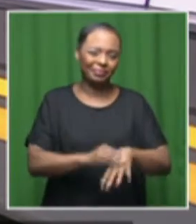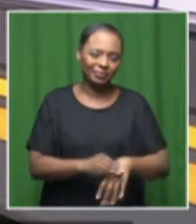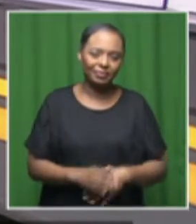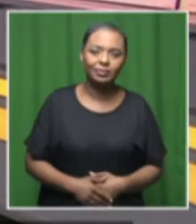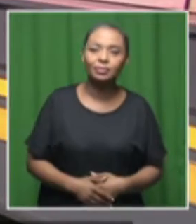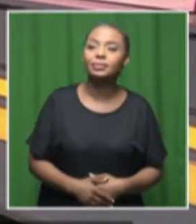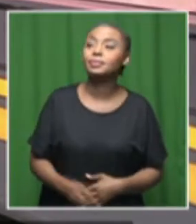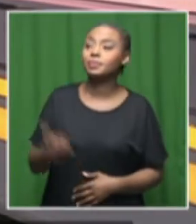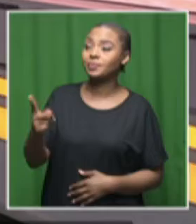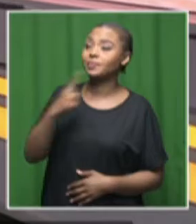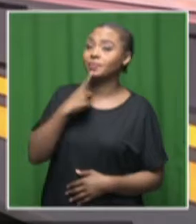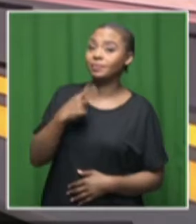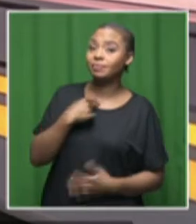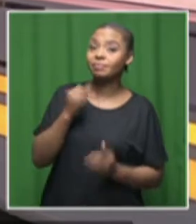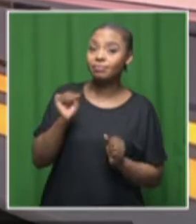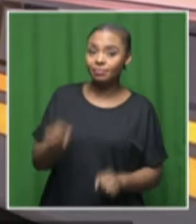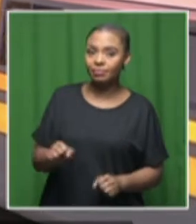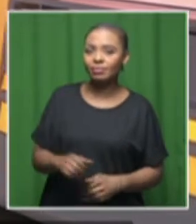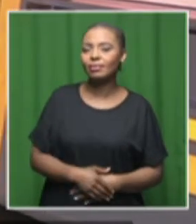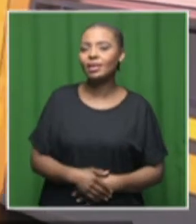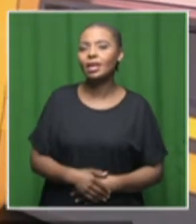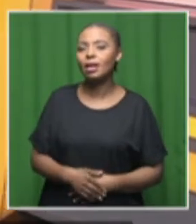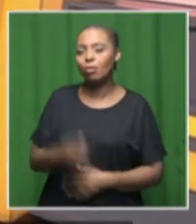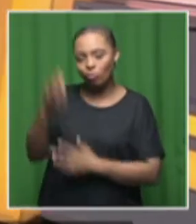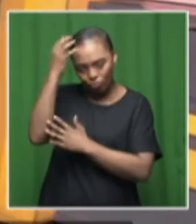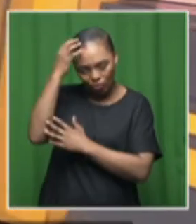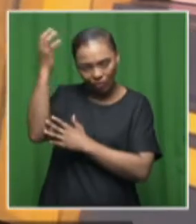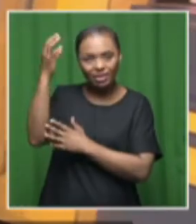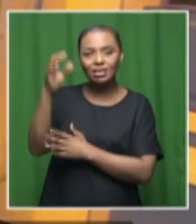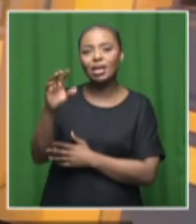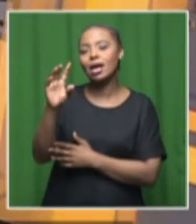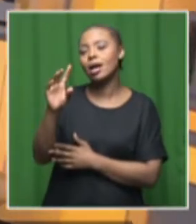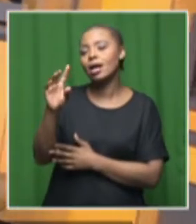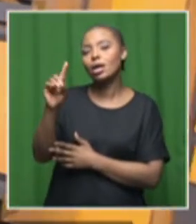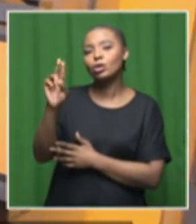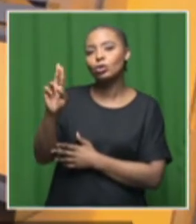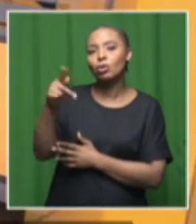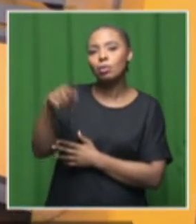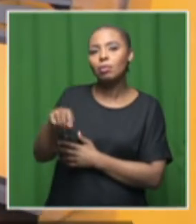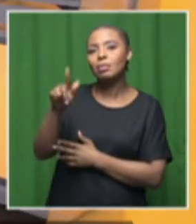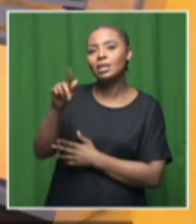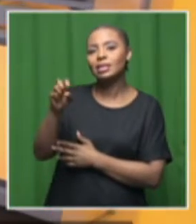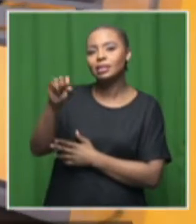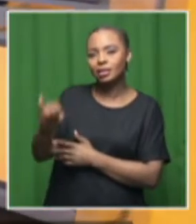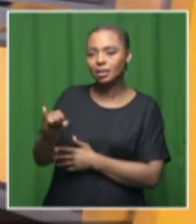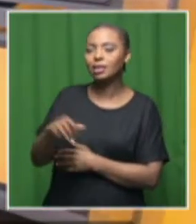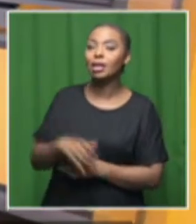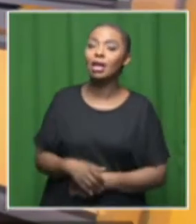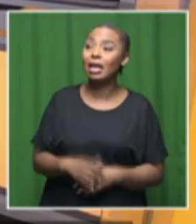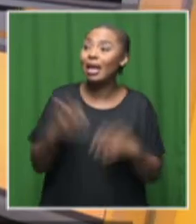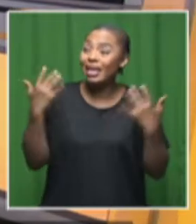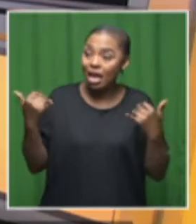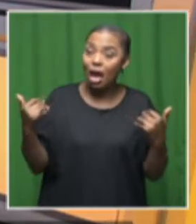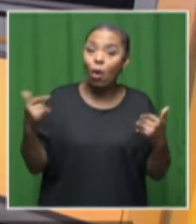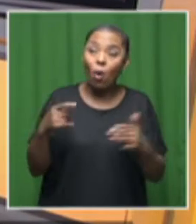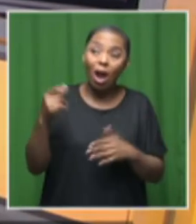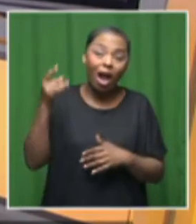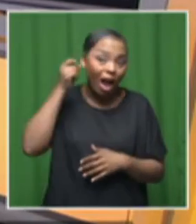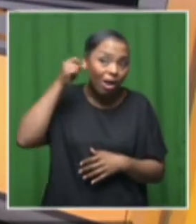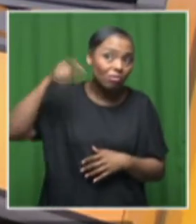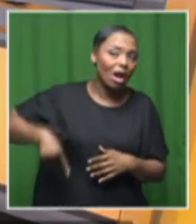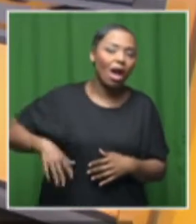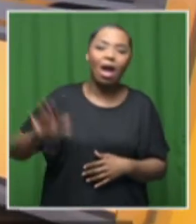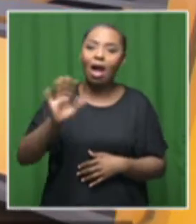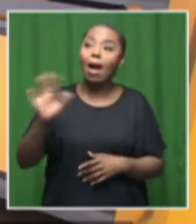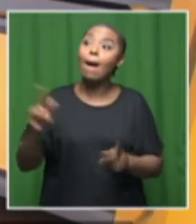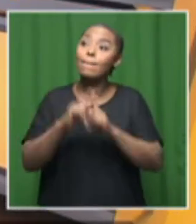du Plessis, this was avoidable. Unfortunately, we didn't avoid it. Now we're stuck in this crisis. And the